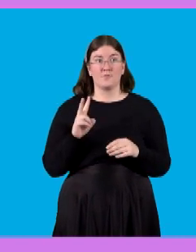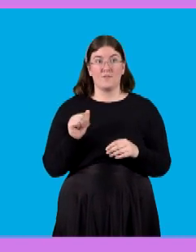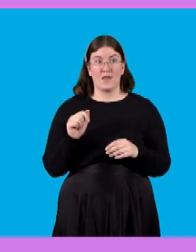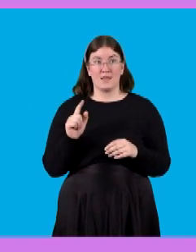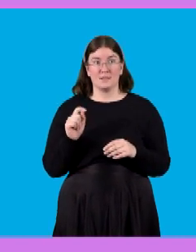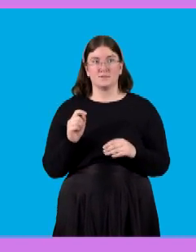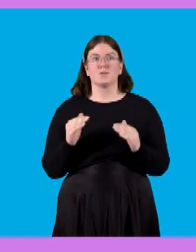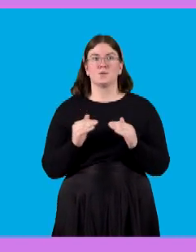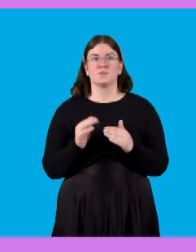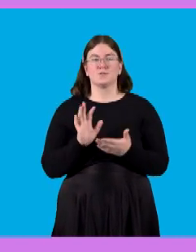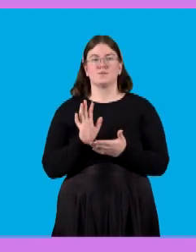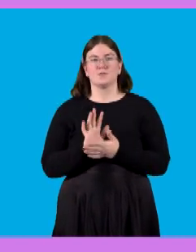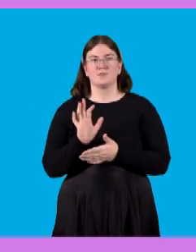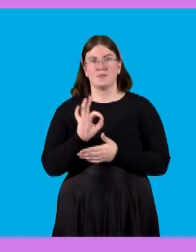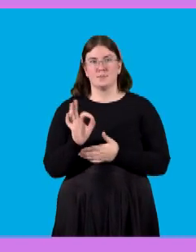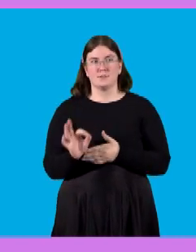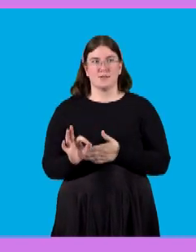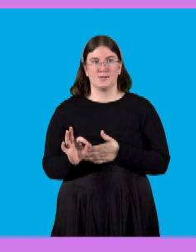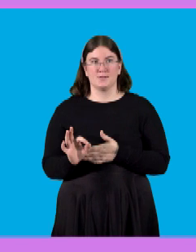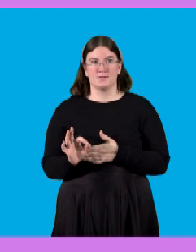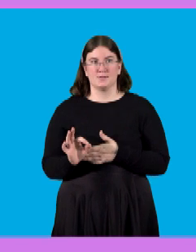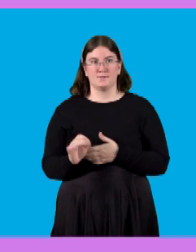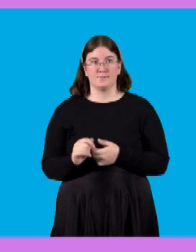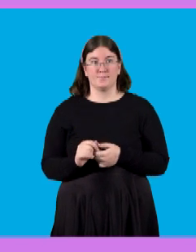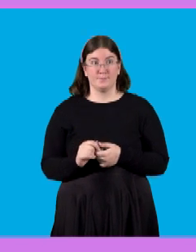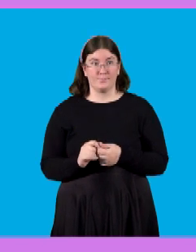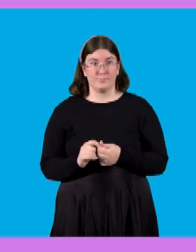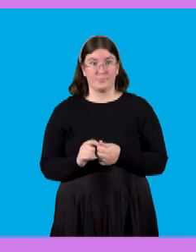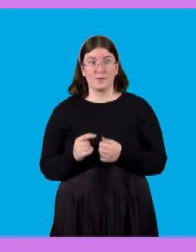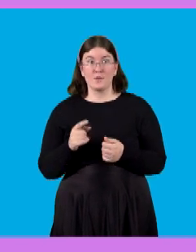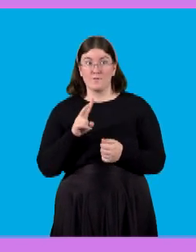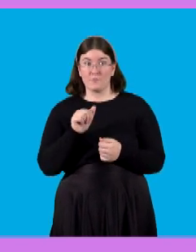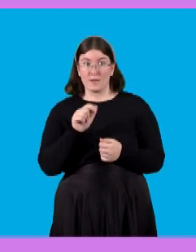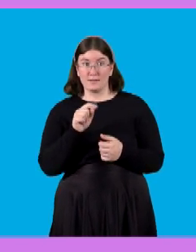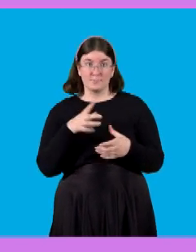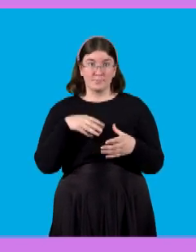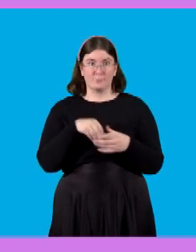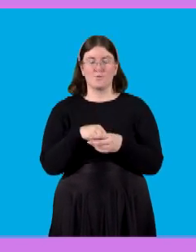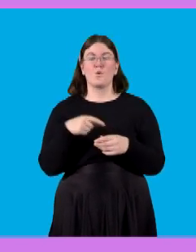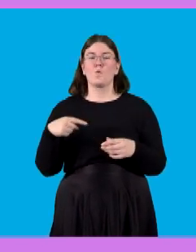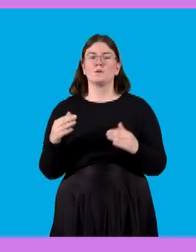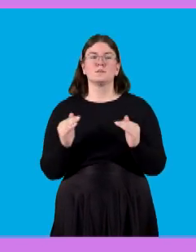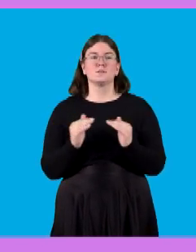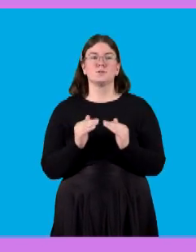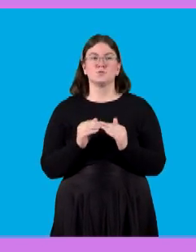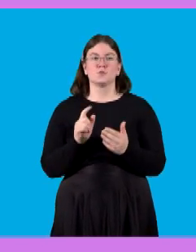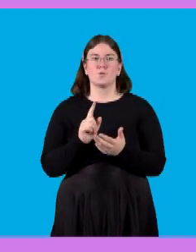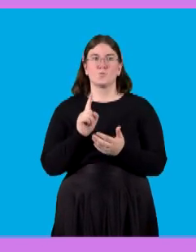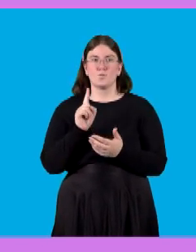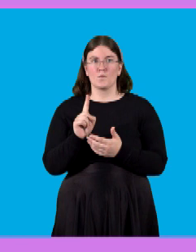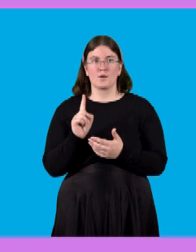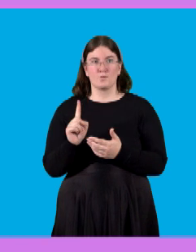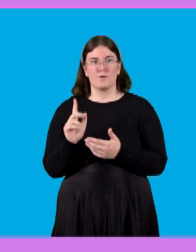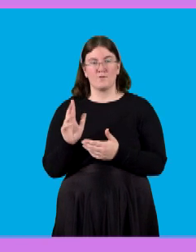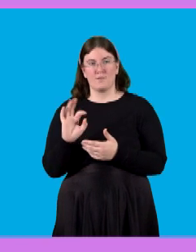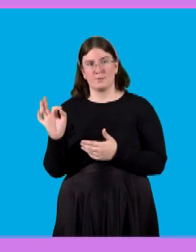Then the VAT inclusive amount, right, and this is normally how we indicate it, is always equivalent to 115% of the